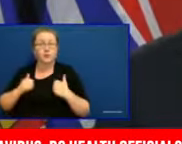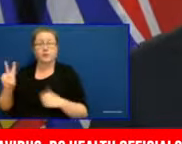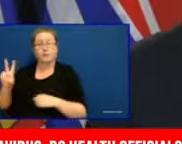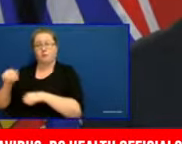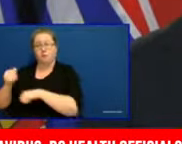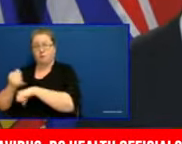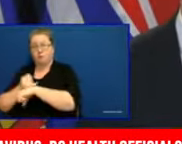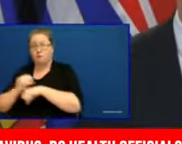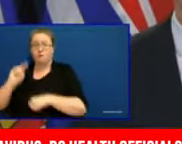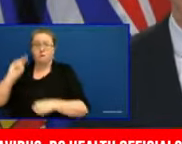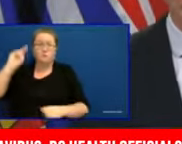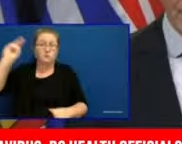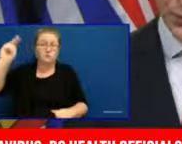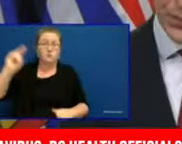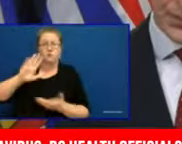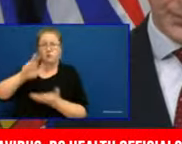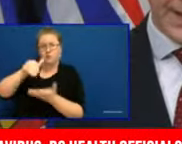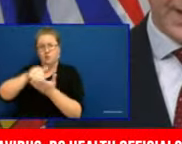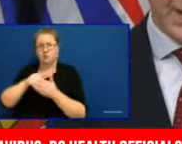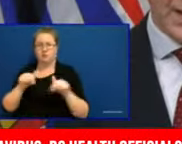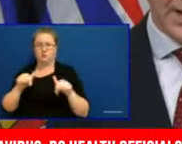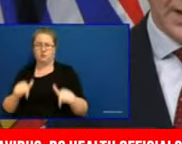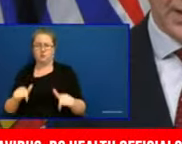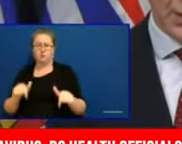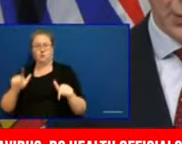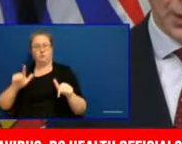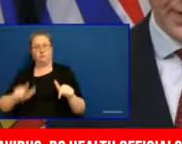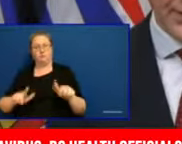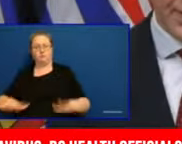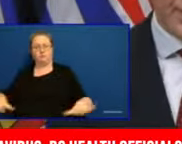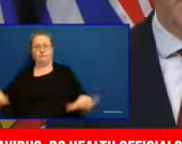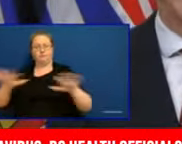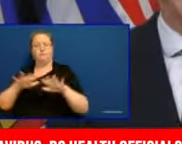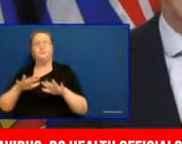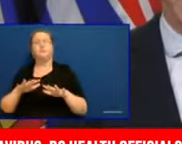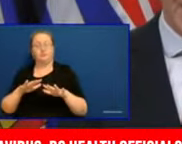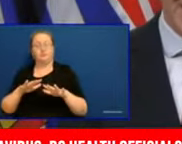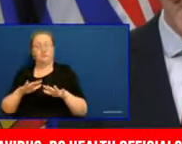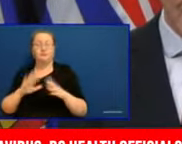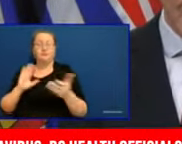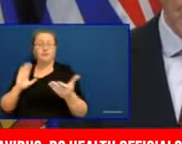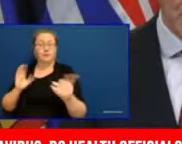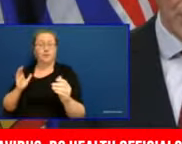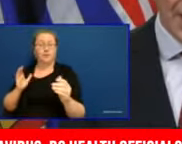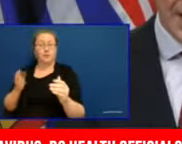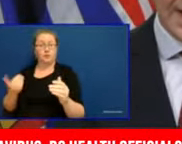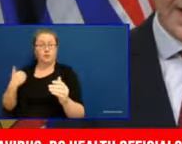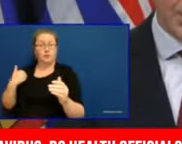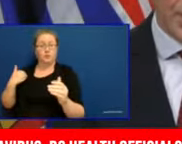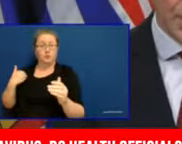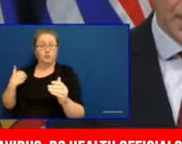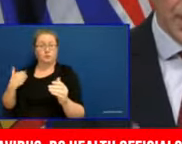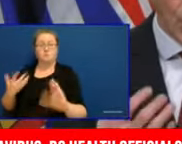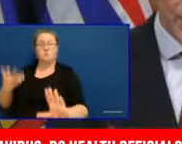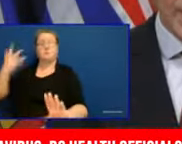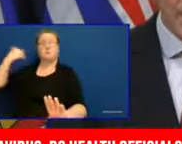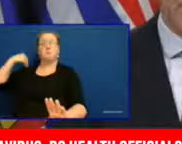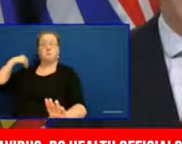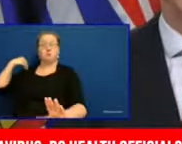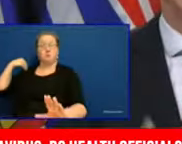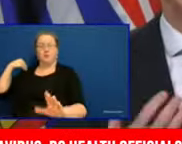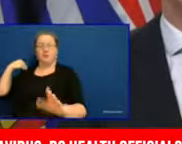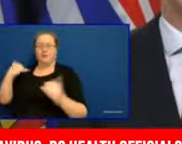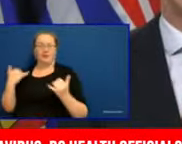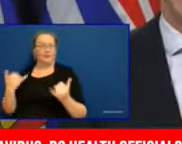Vancouver Island as well, compared to where we've been at least in the recent past, and even in March and April. We